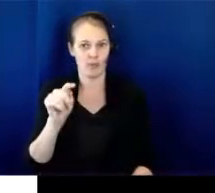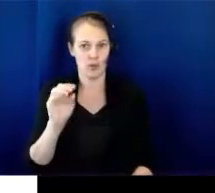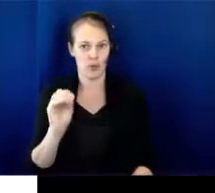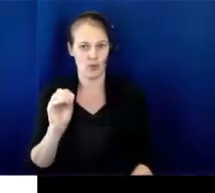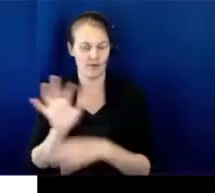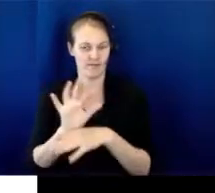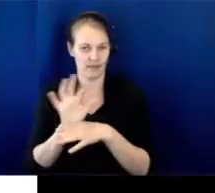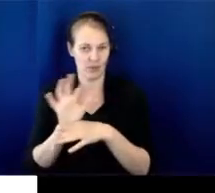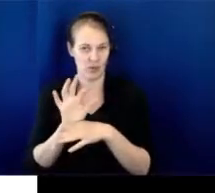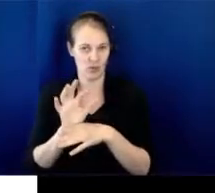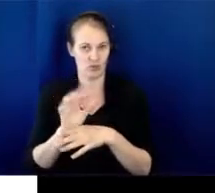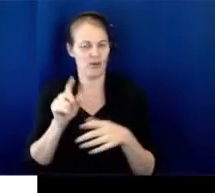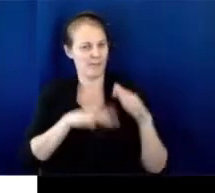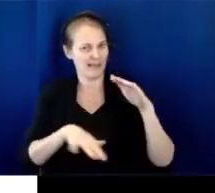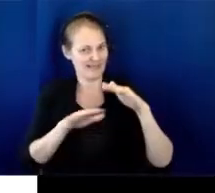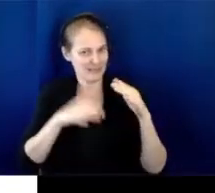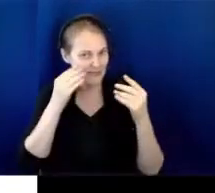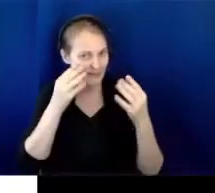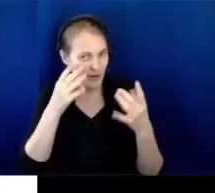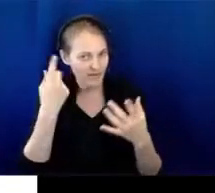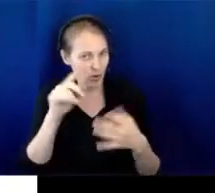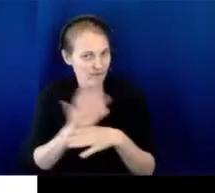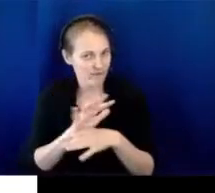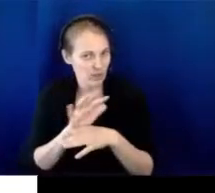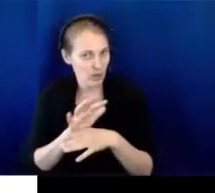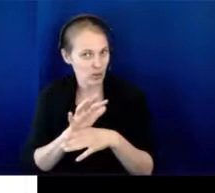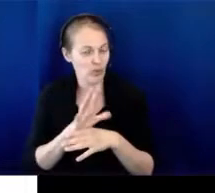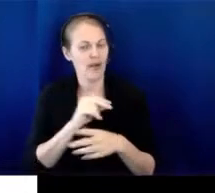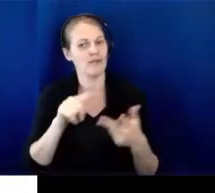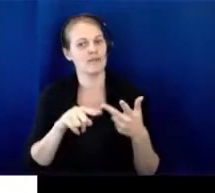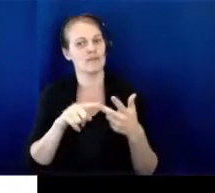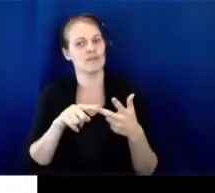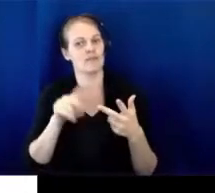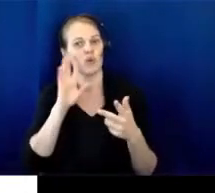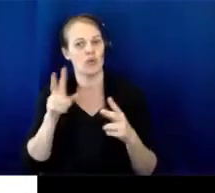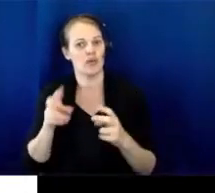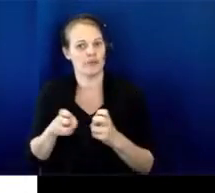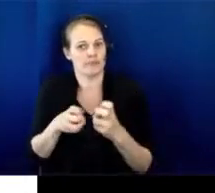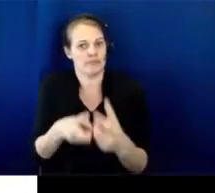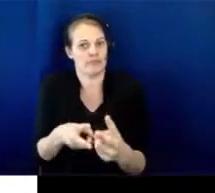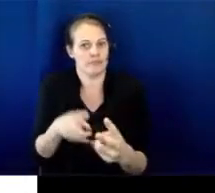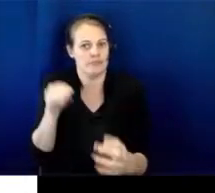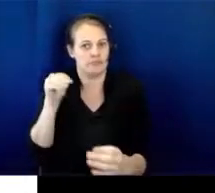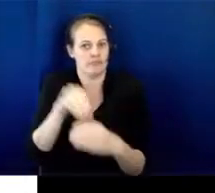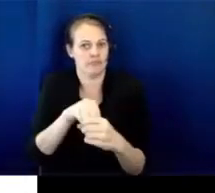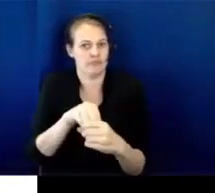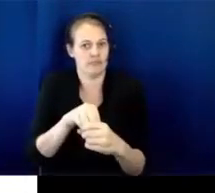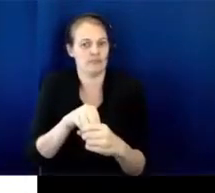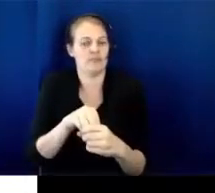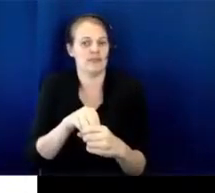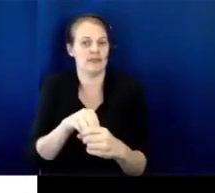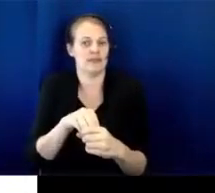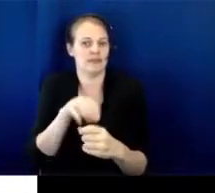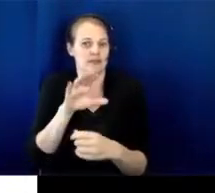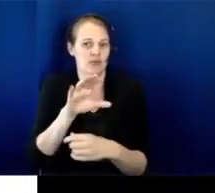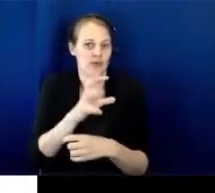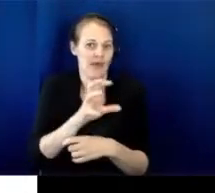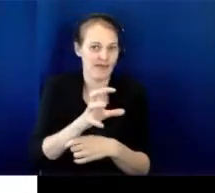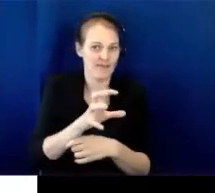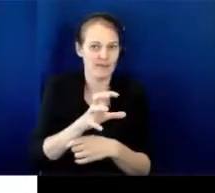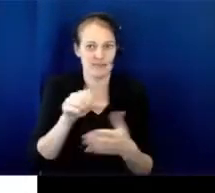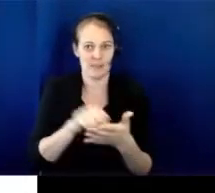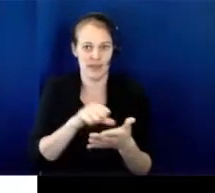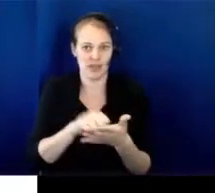creation, and you should also be able to embed a Panopto video into a Canvas